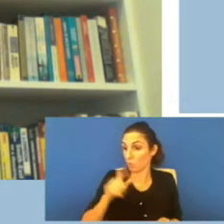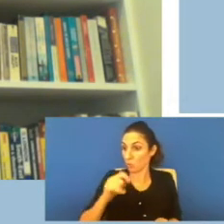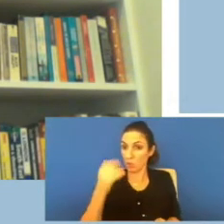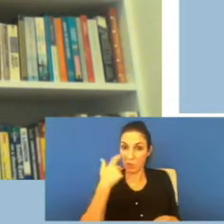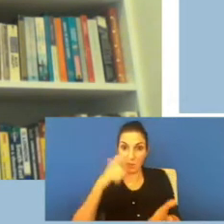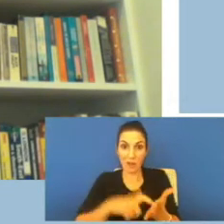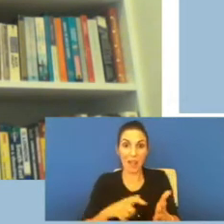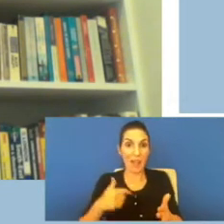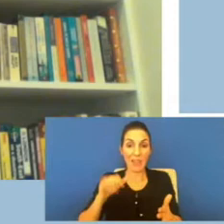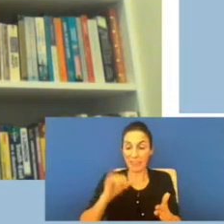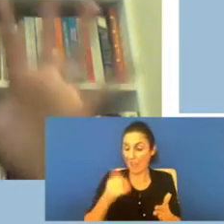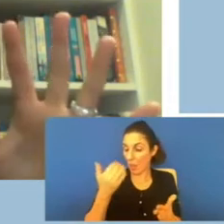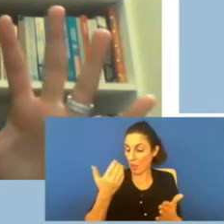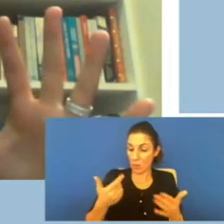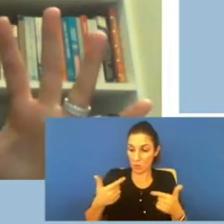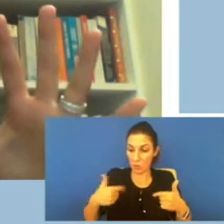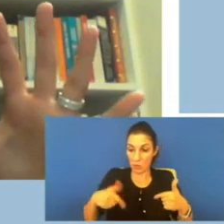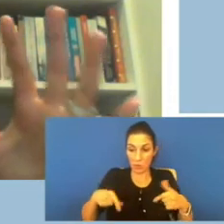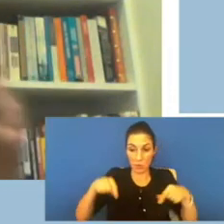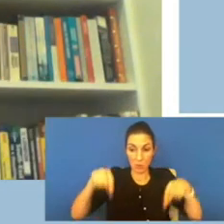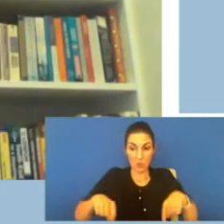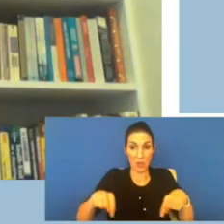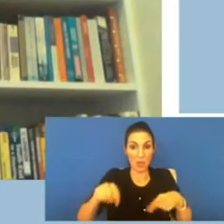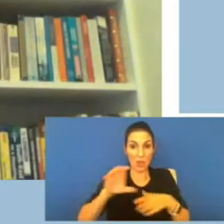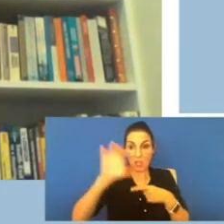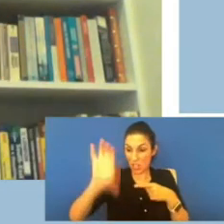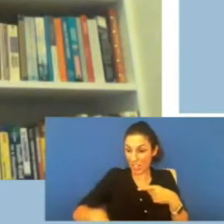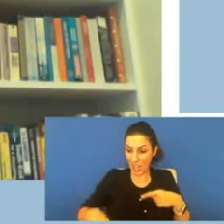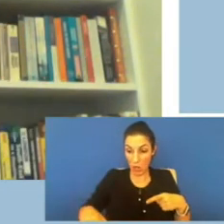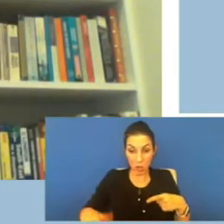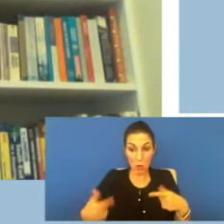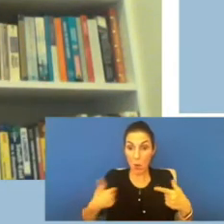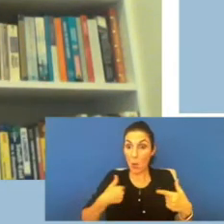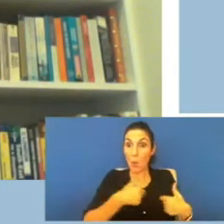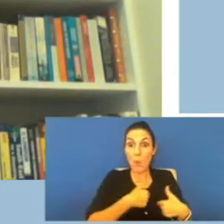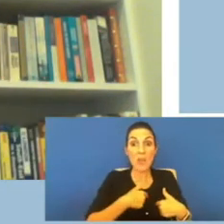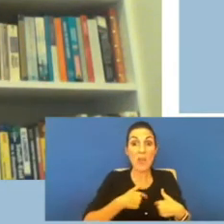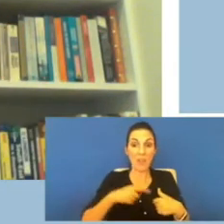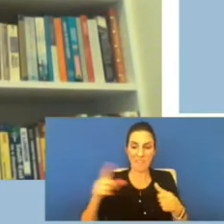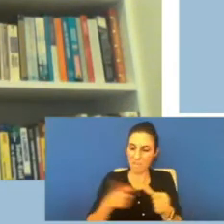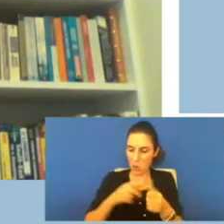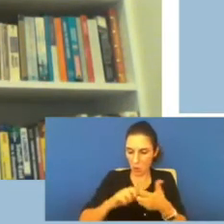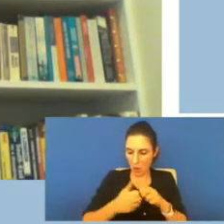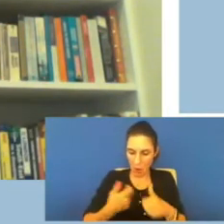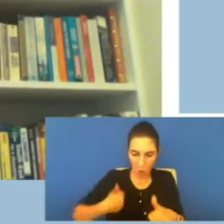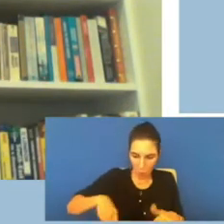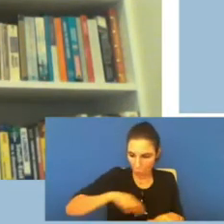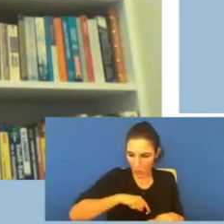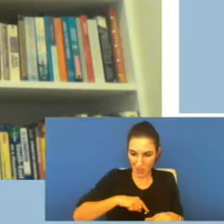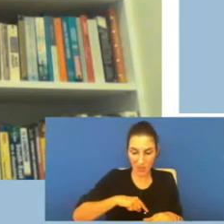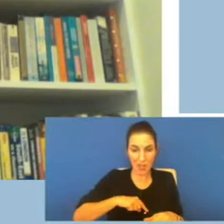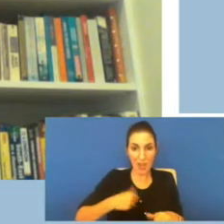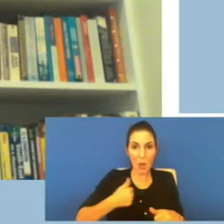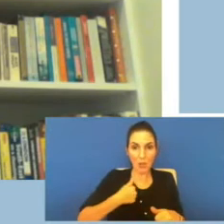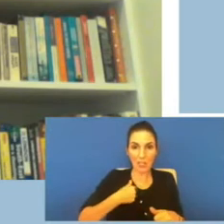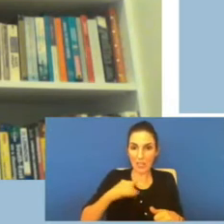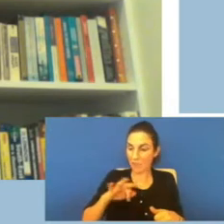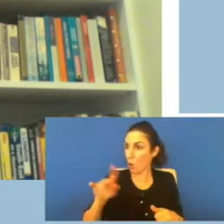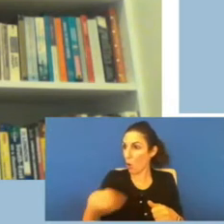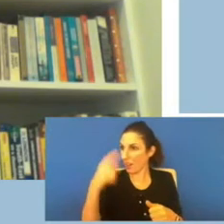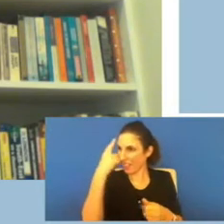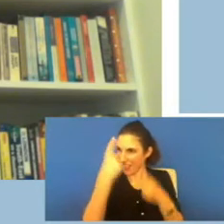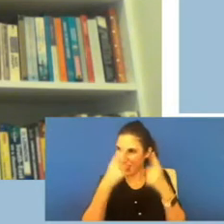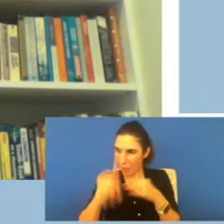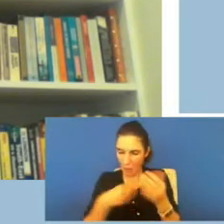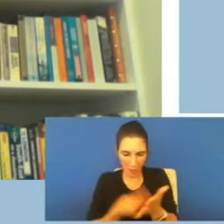dashboard like we, Chicago Beyond, we're the first row, right? We ourselves, like if we're about, funding, like truly where